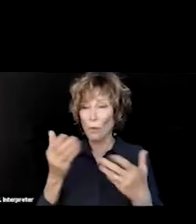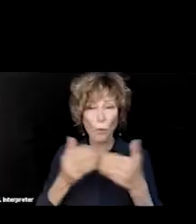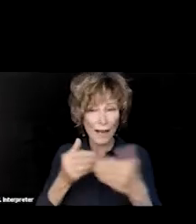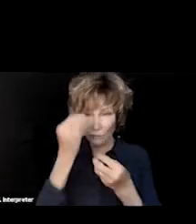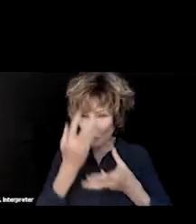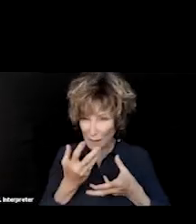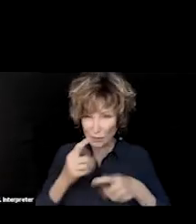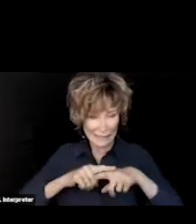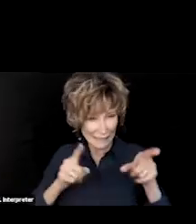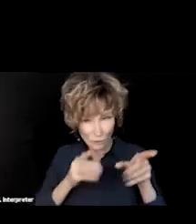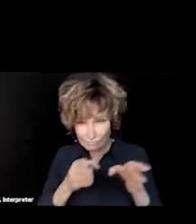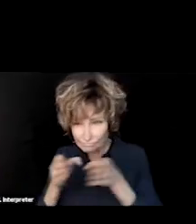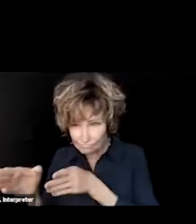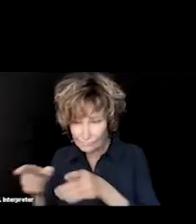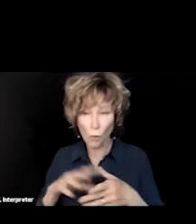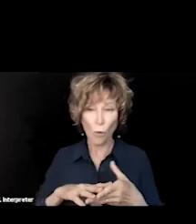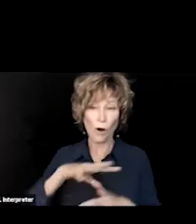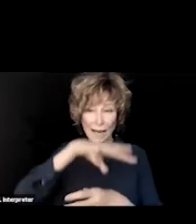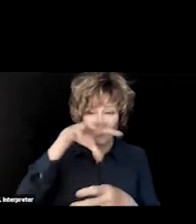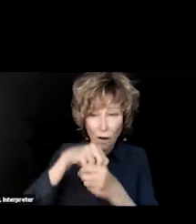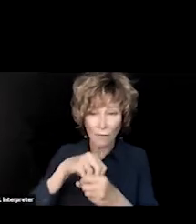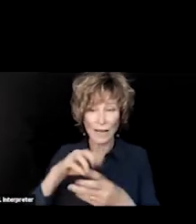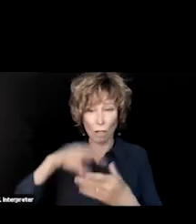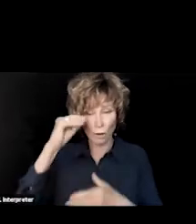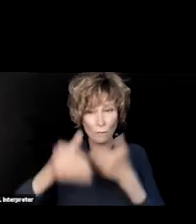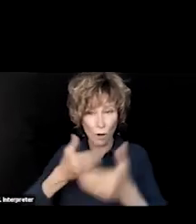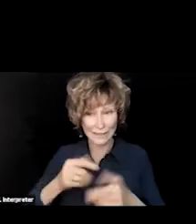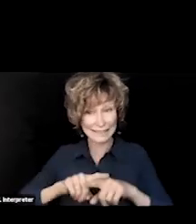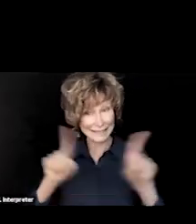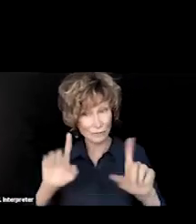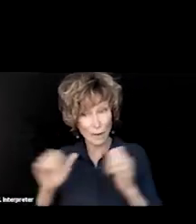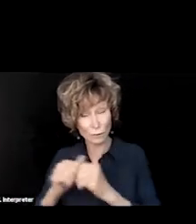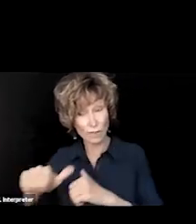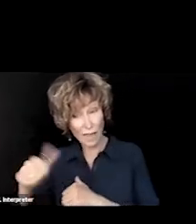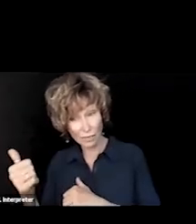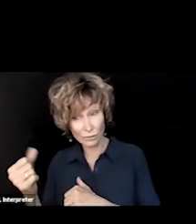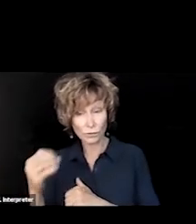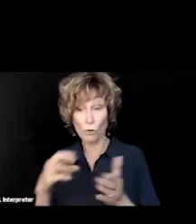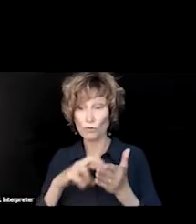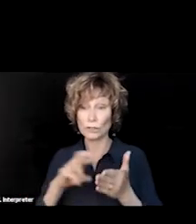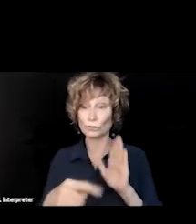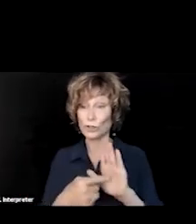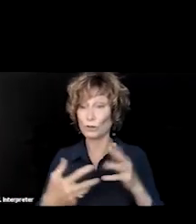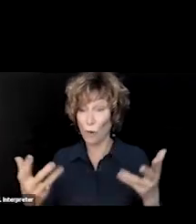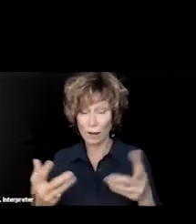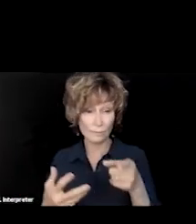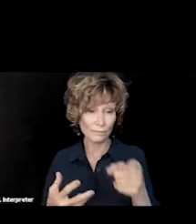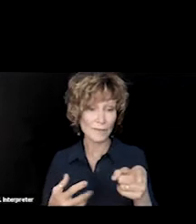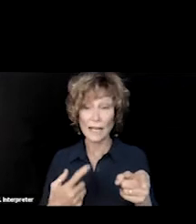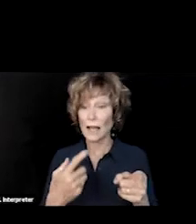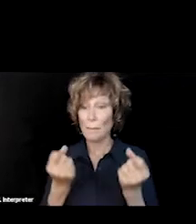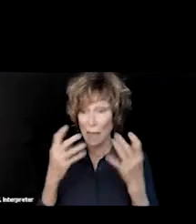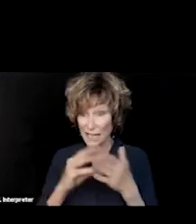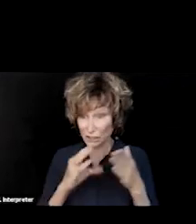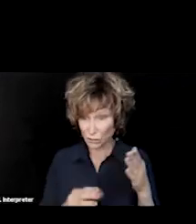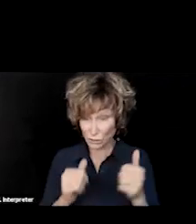they need to engage in a learning process in a different way. So what does the research show? It shows many